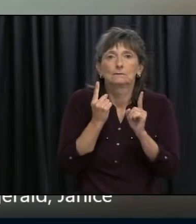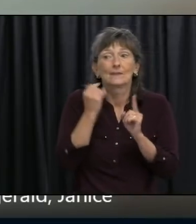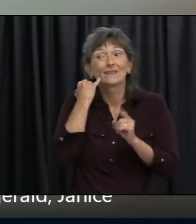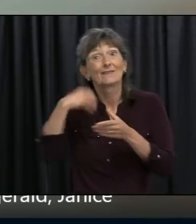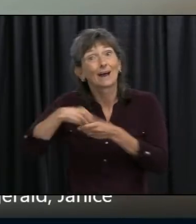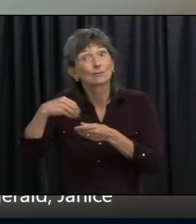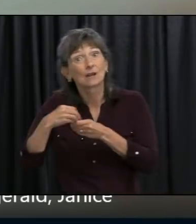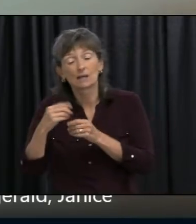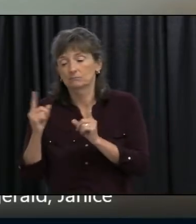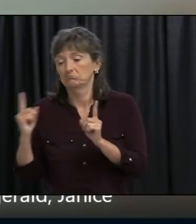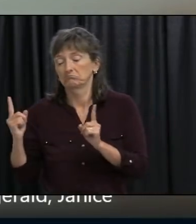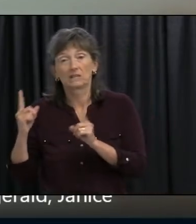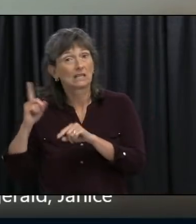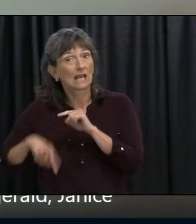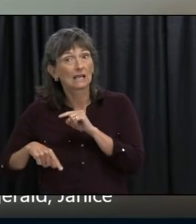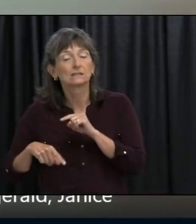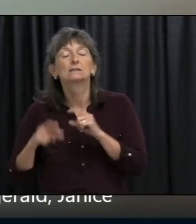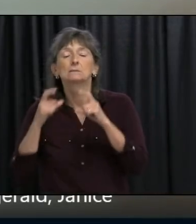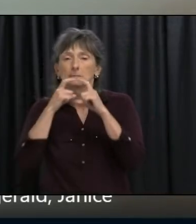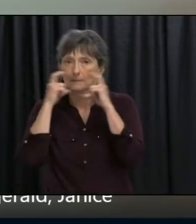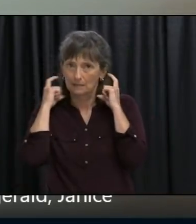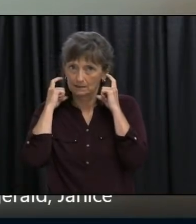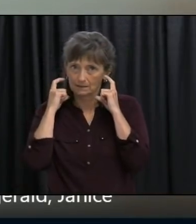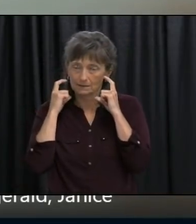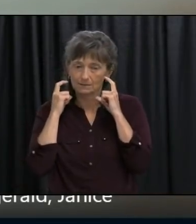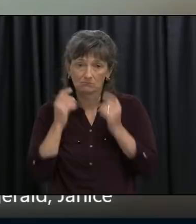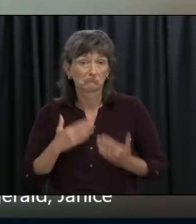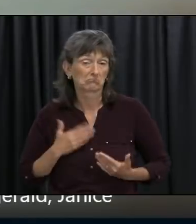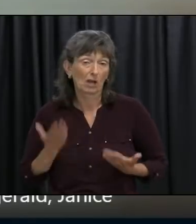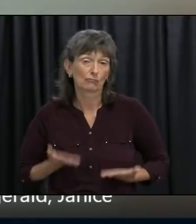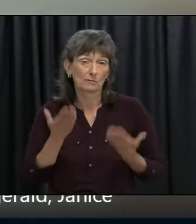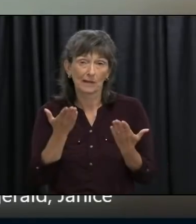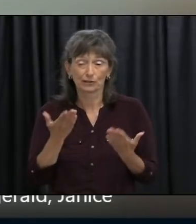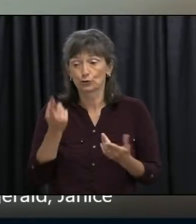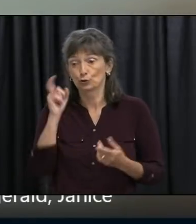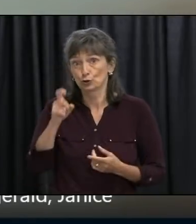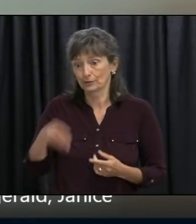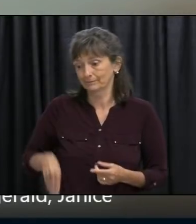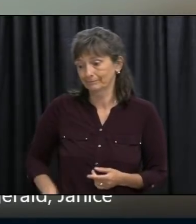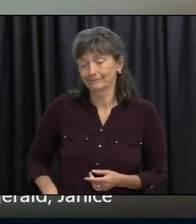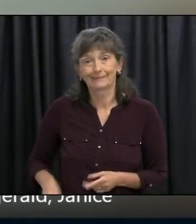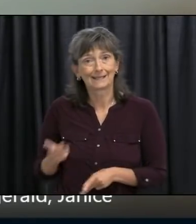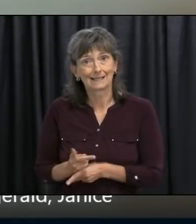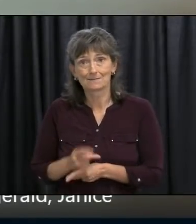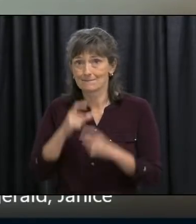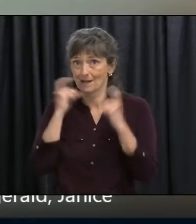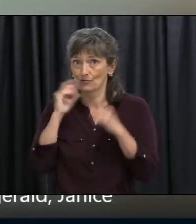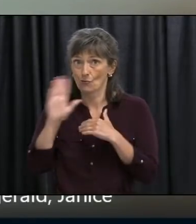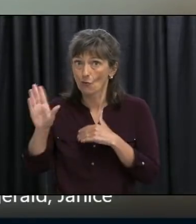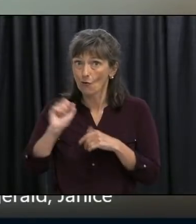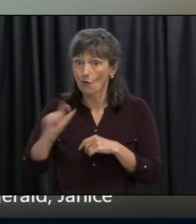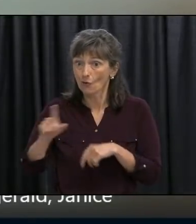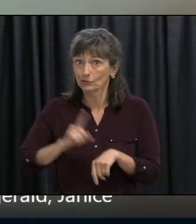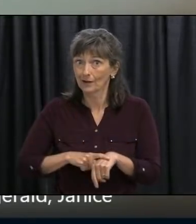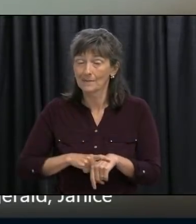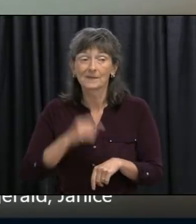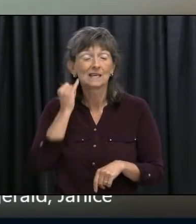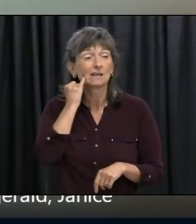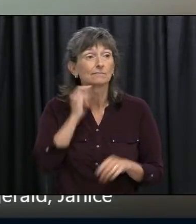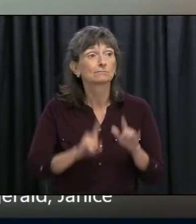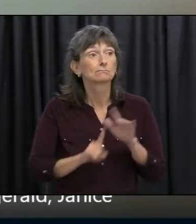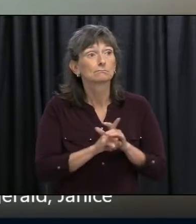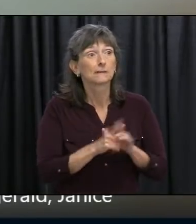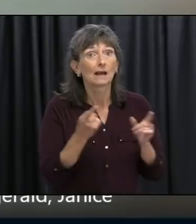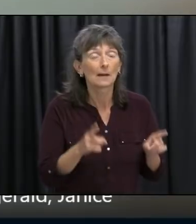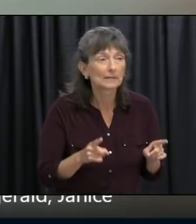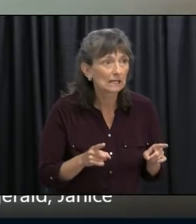distance. So I would recommend that people have a mask on them at all times, and if they get in a situation where they're